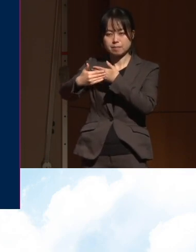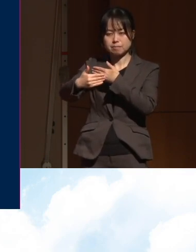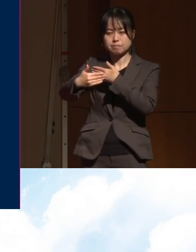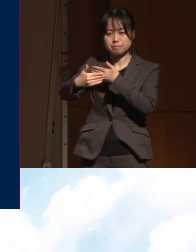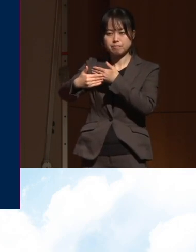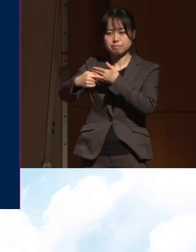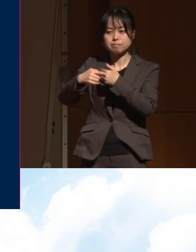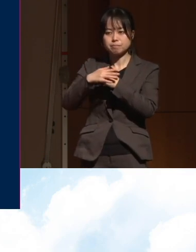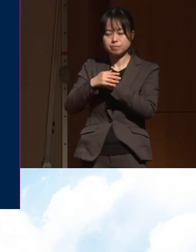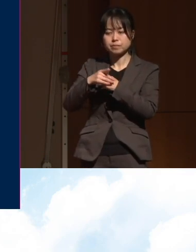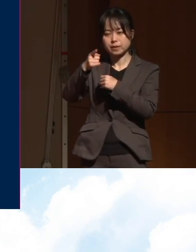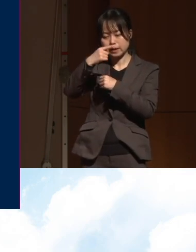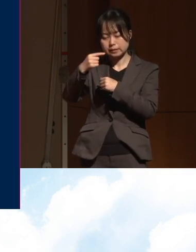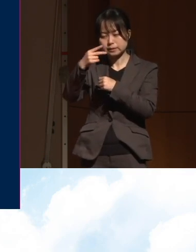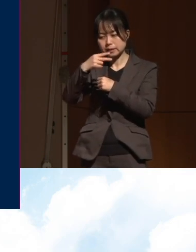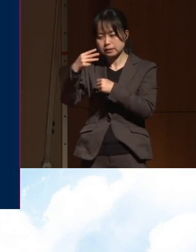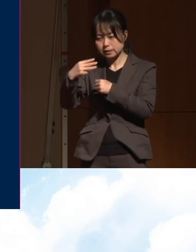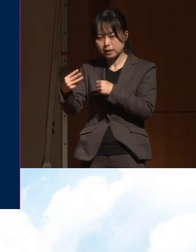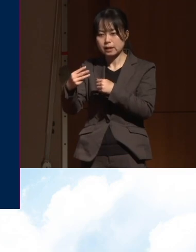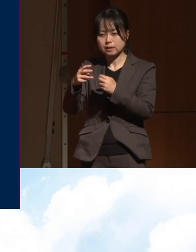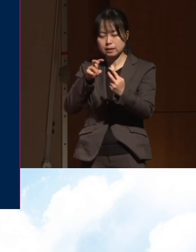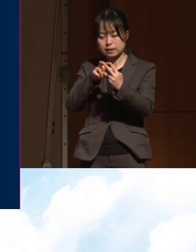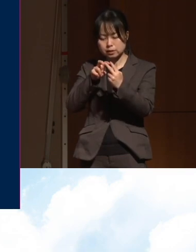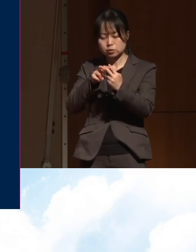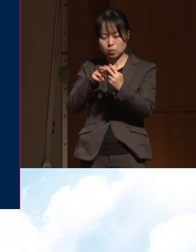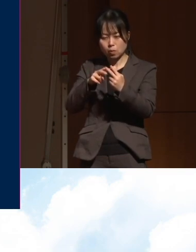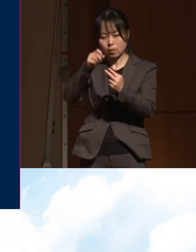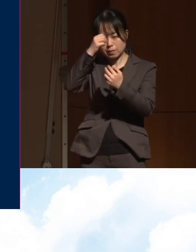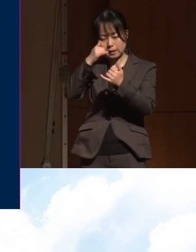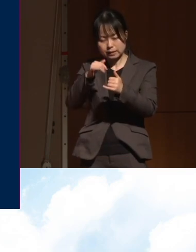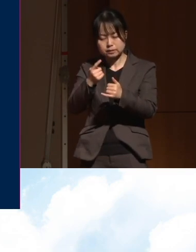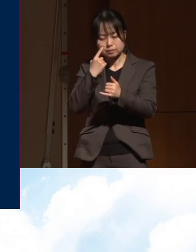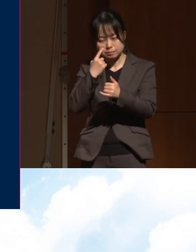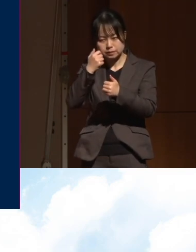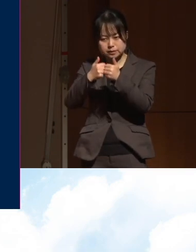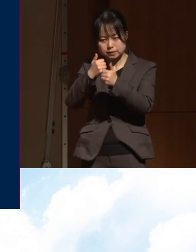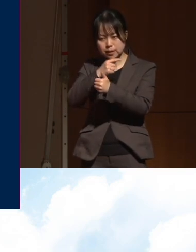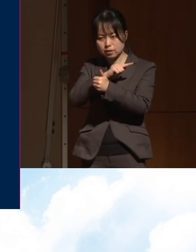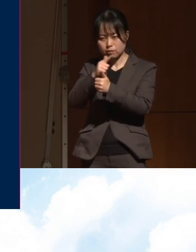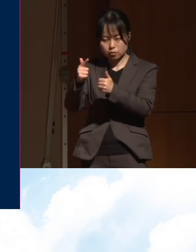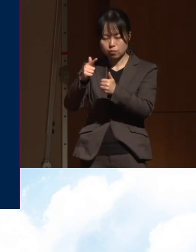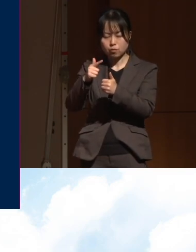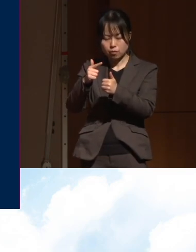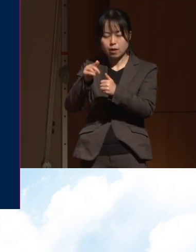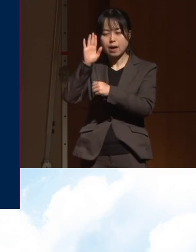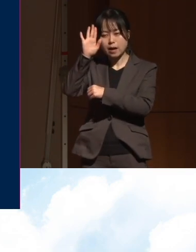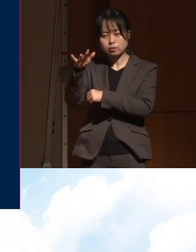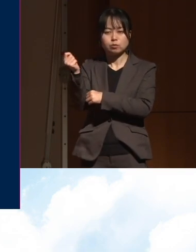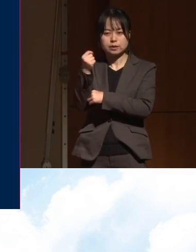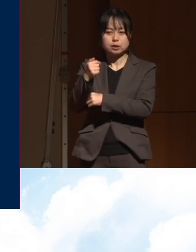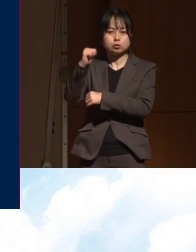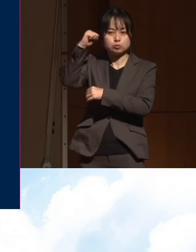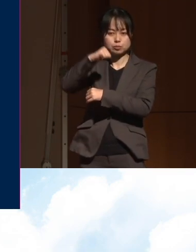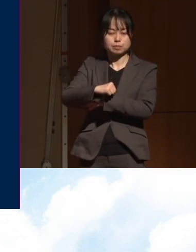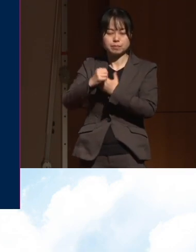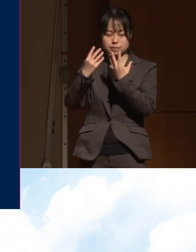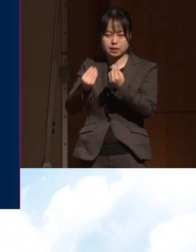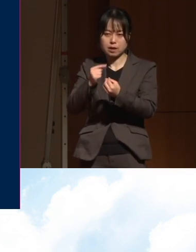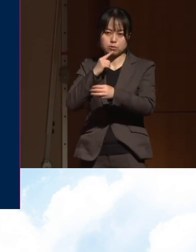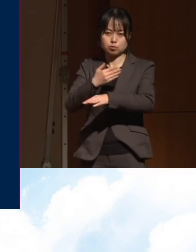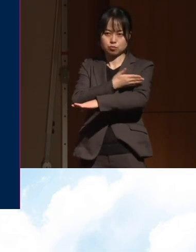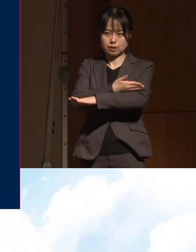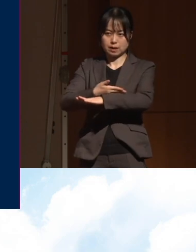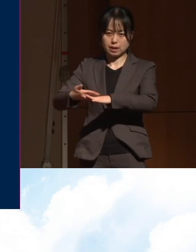phase 3 clinical trials and receive emergency authorization. By the time the Moderna